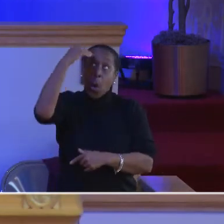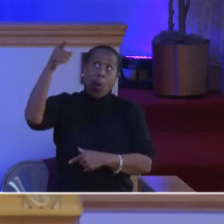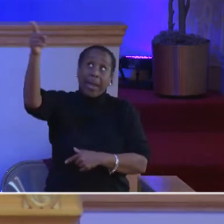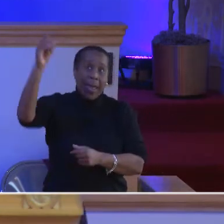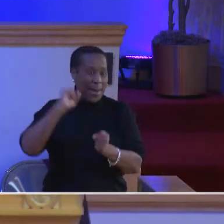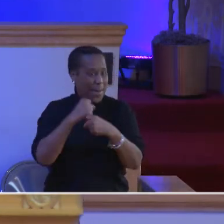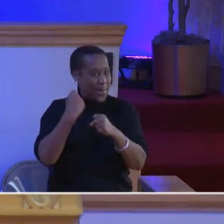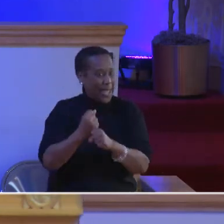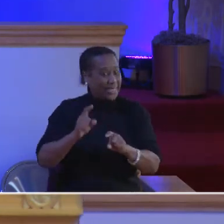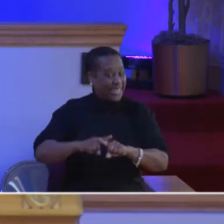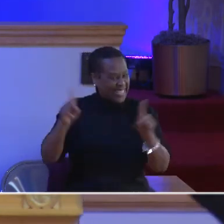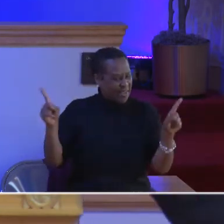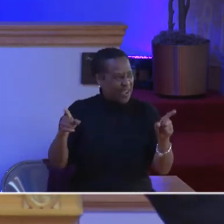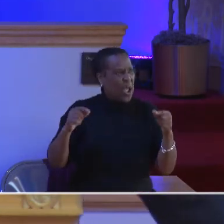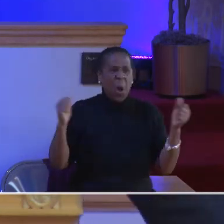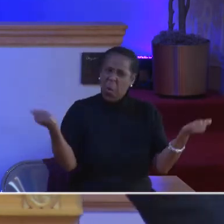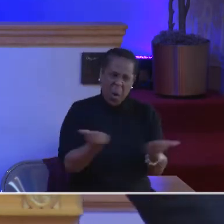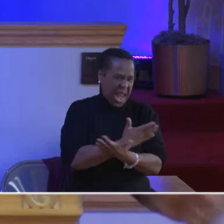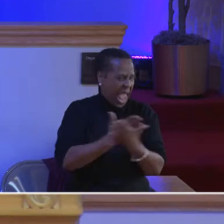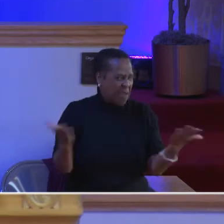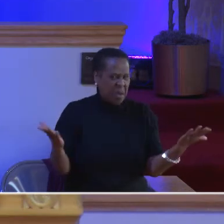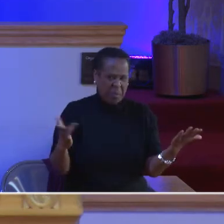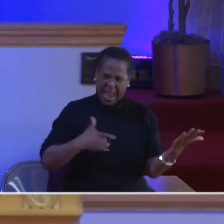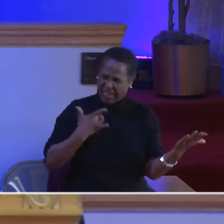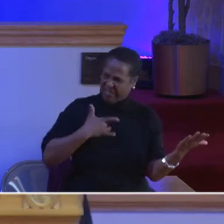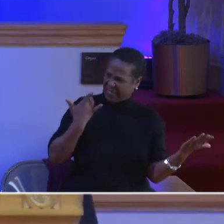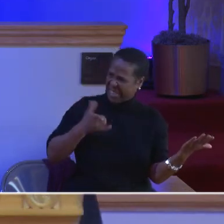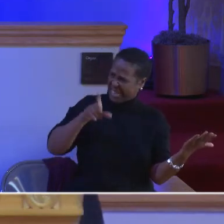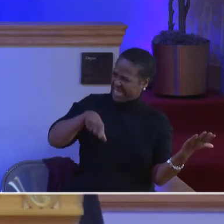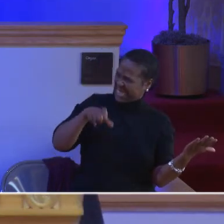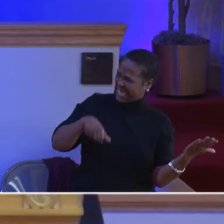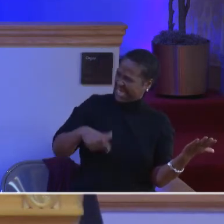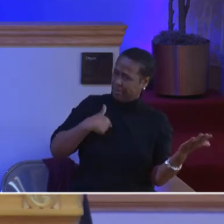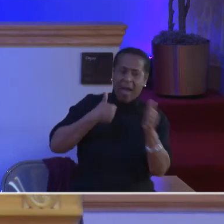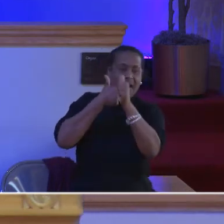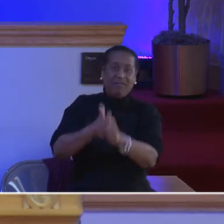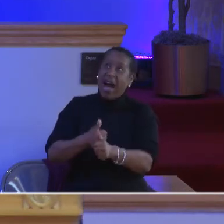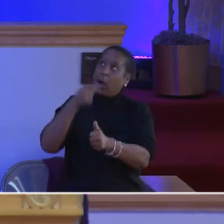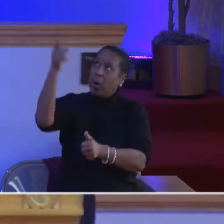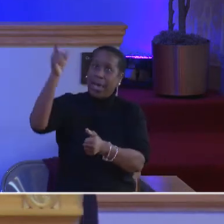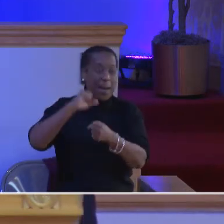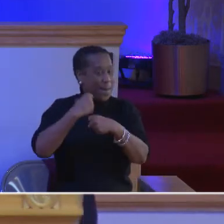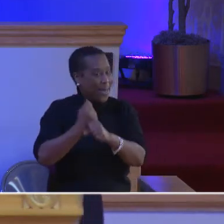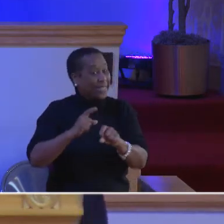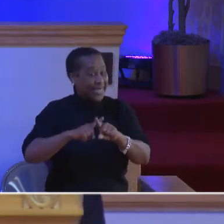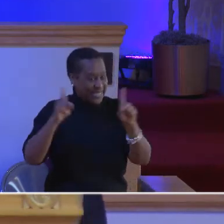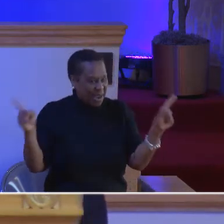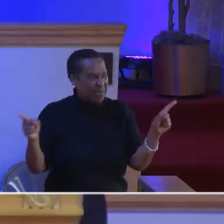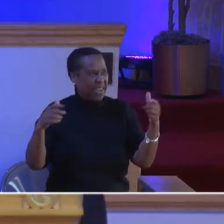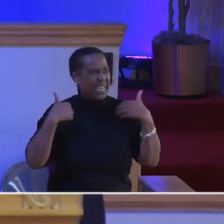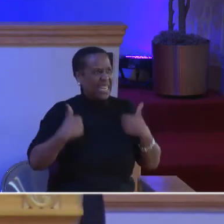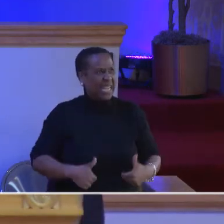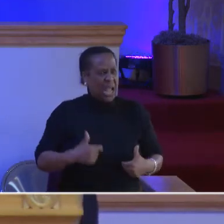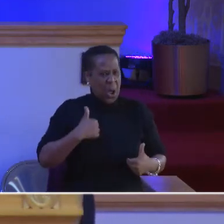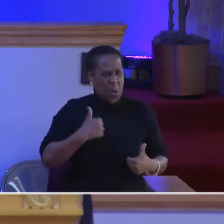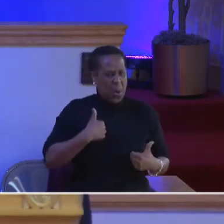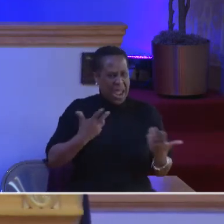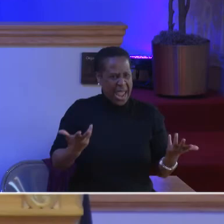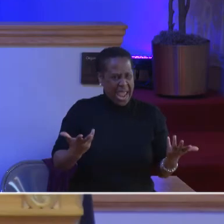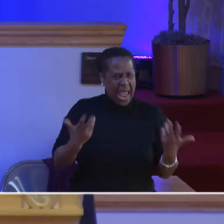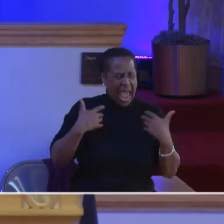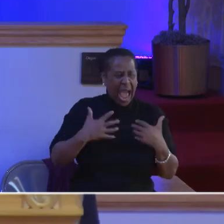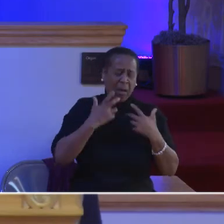makes a difference. When everybody leaves me, just knowing him makes a difference. When I gotta cry in